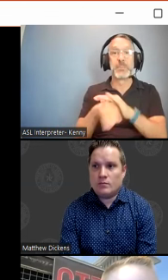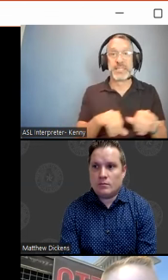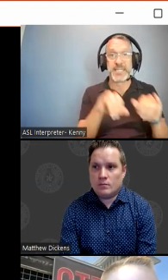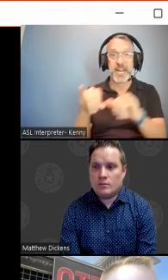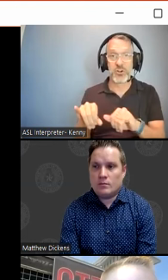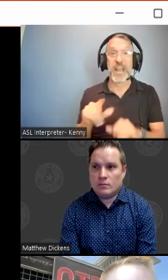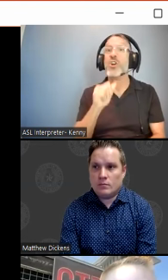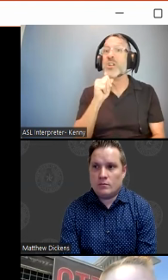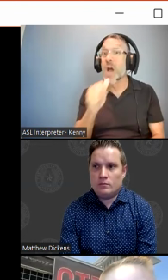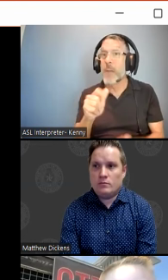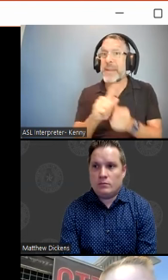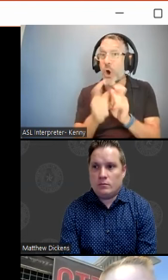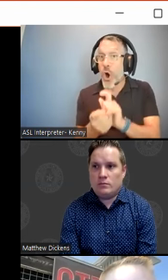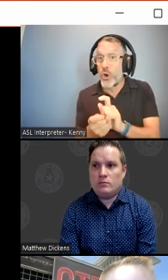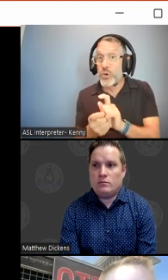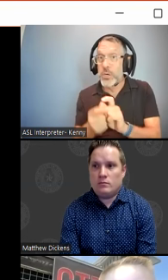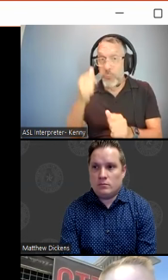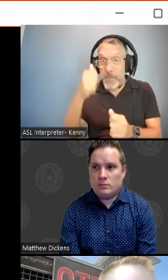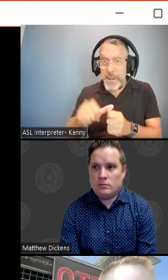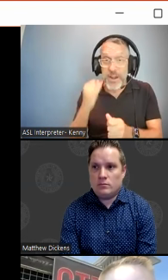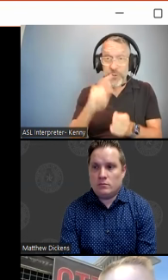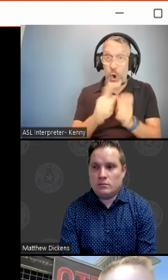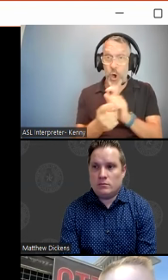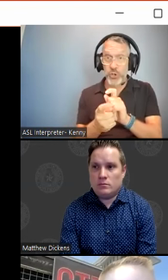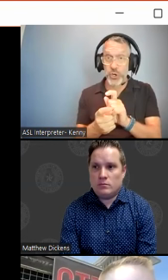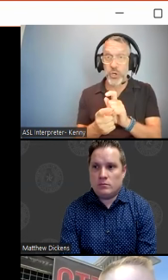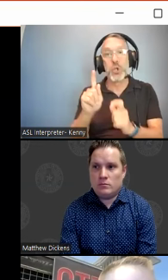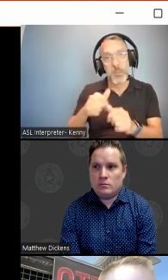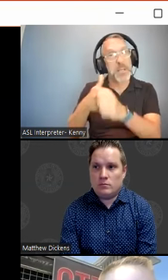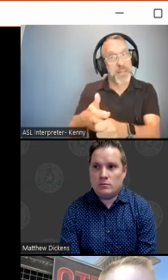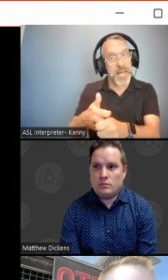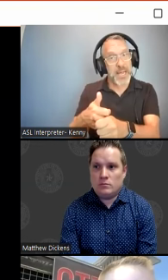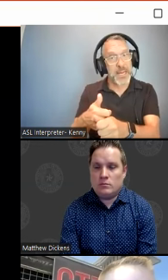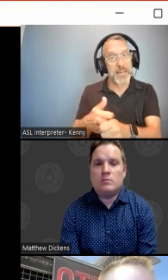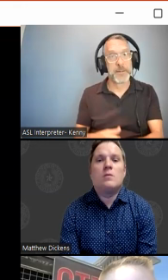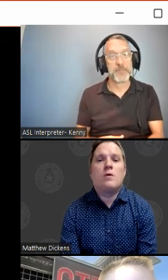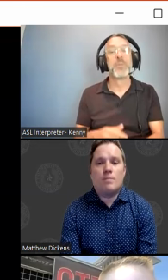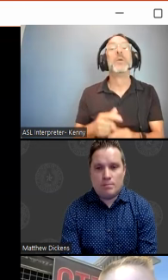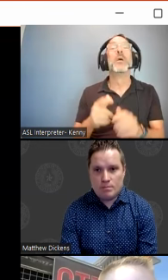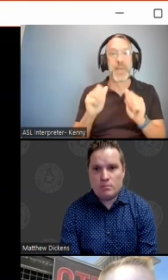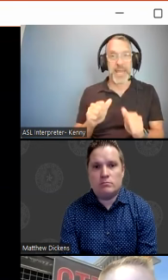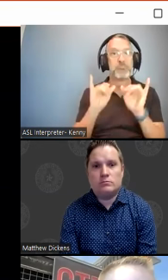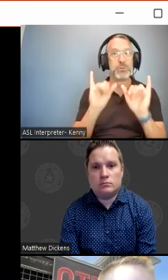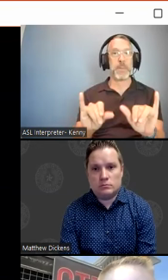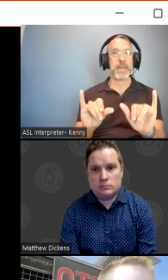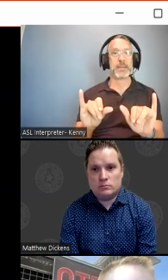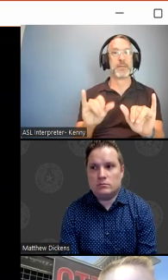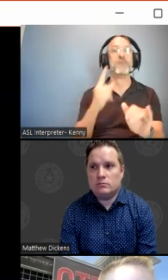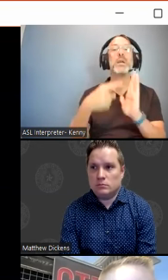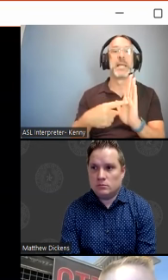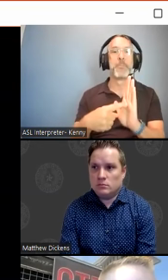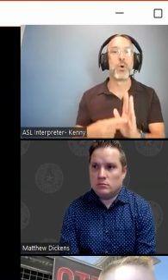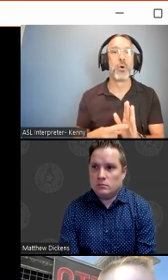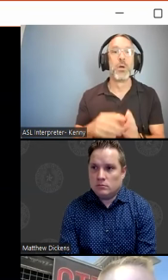and are not being altered, because remember, if you alter an element, you must comply, then they can remain. So for example,